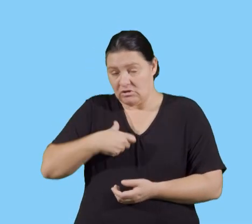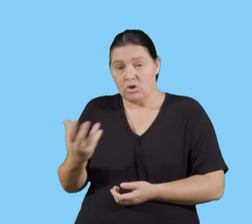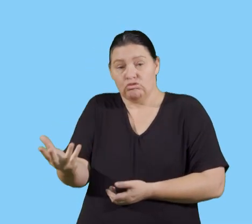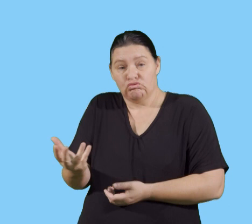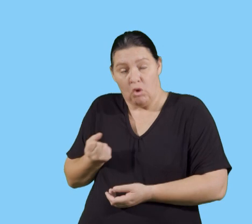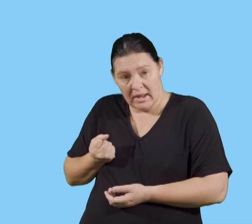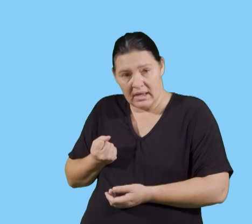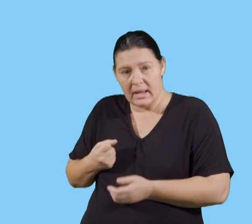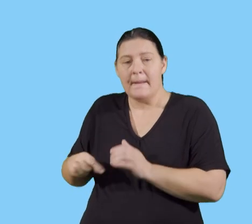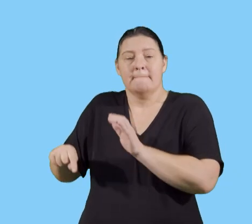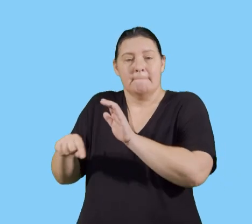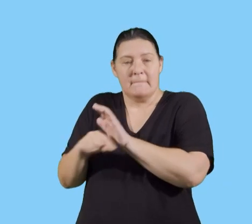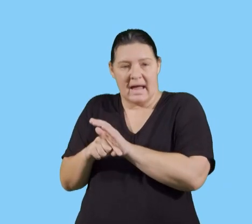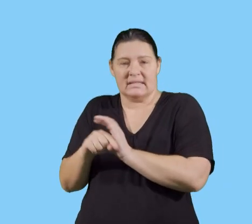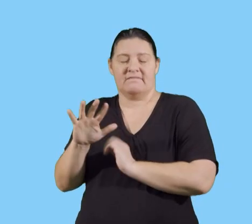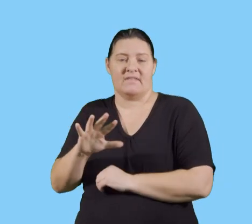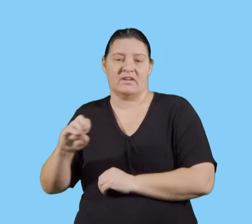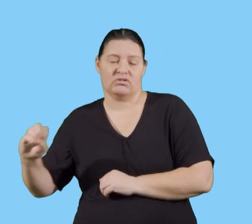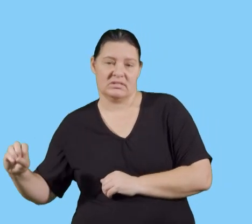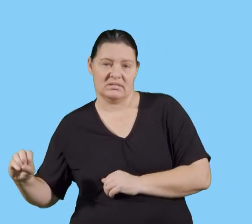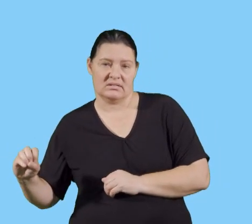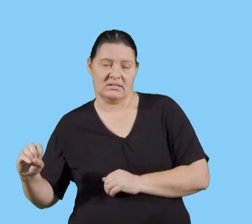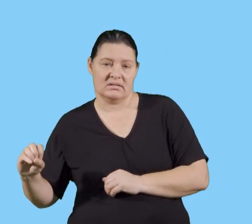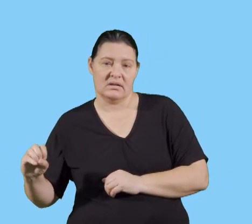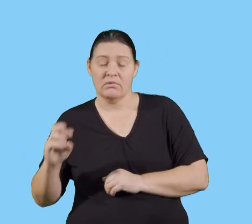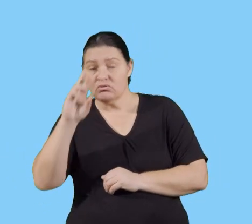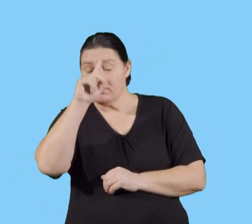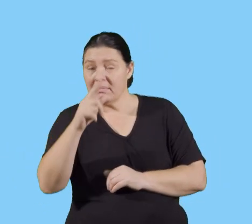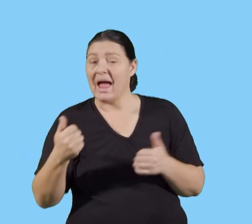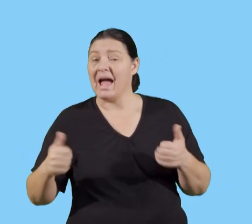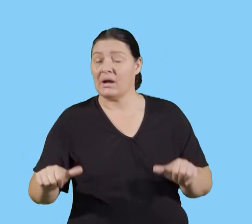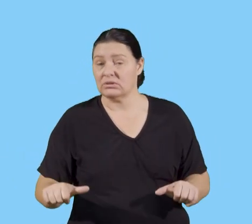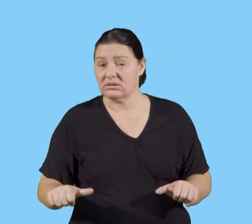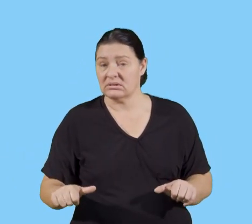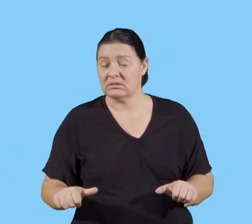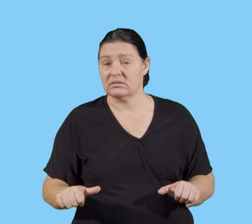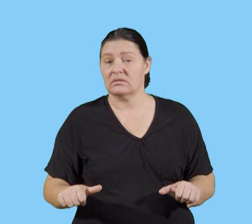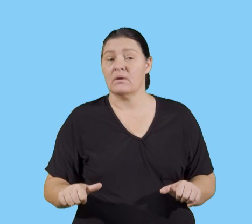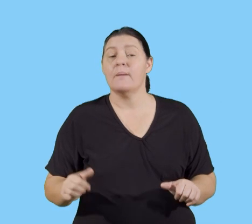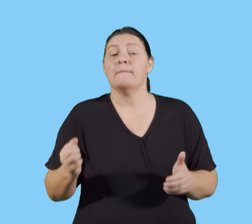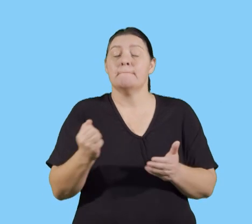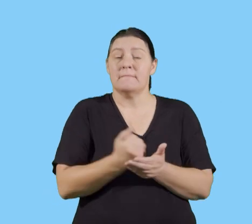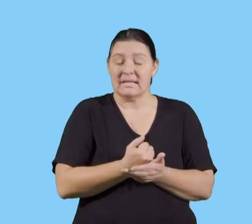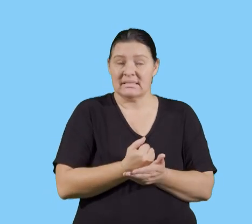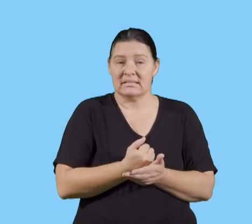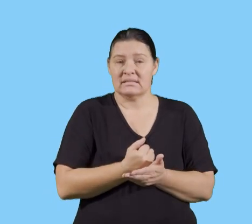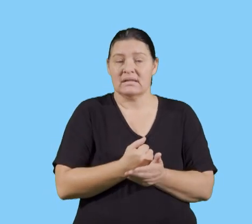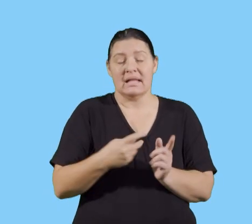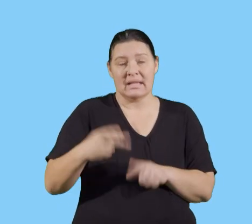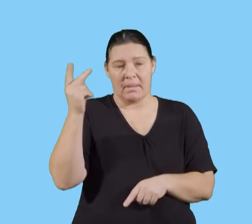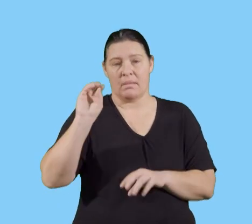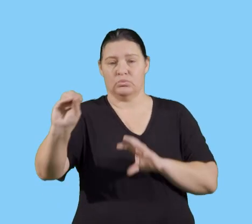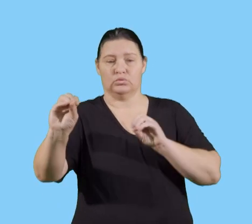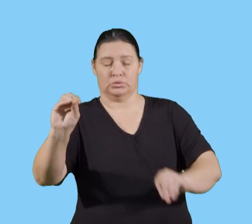drawings, minus 500. We need to remember in accounting that we have to complete the double